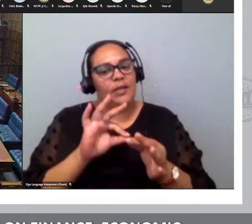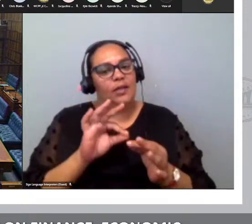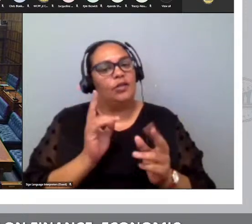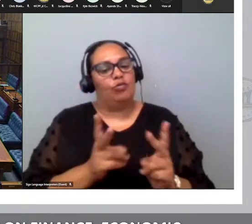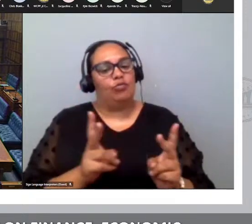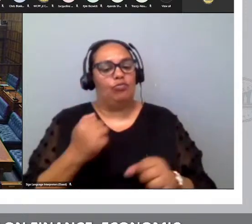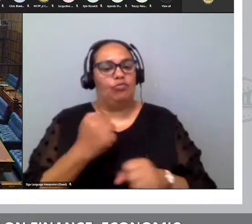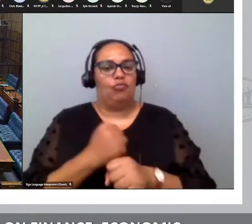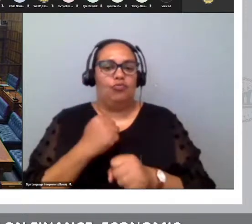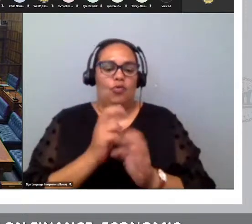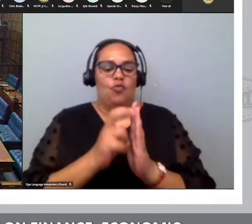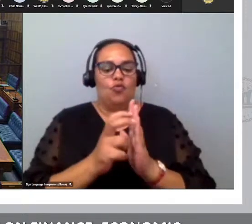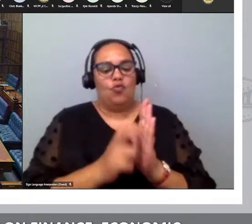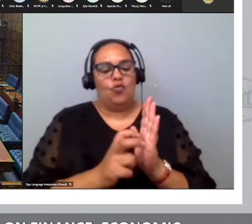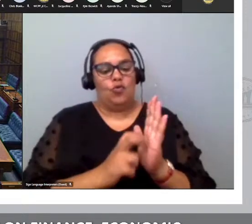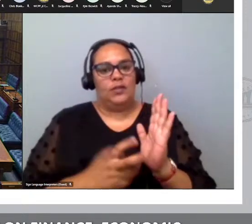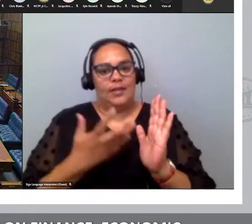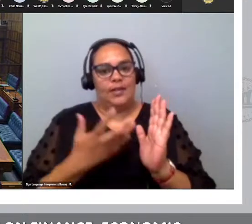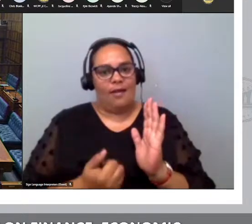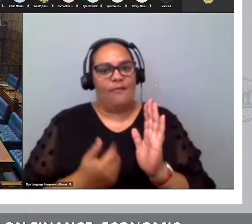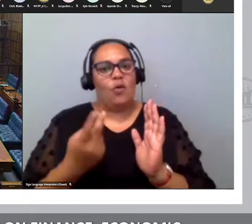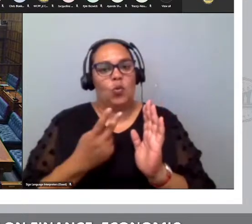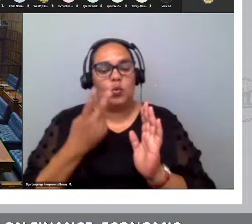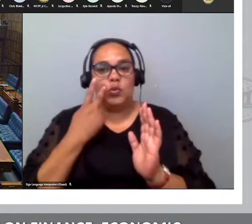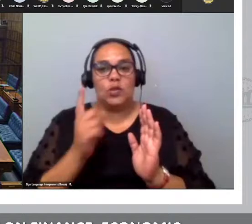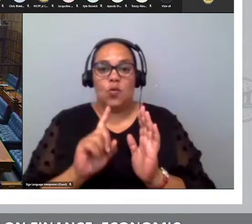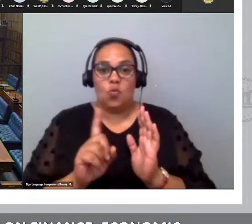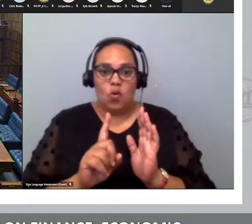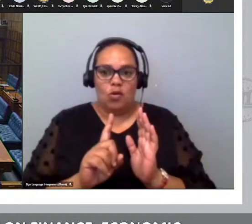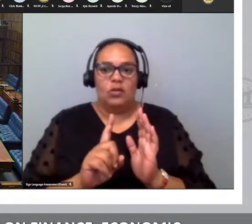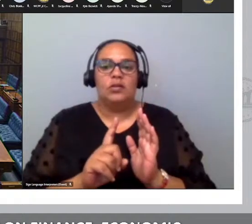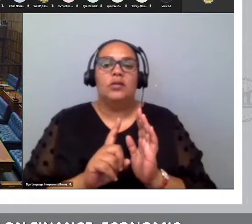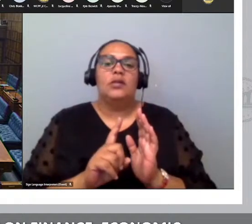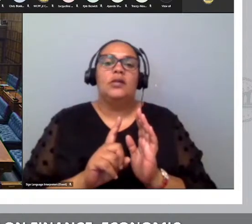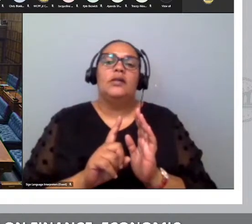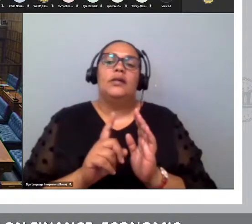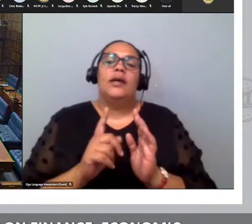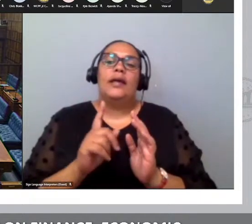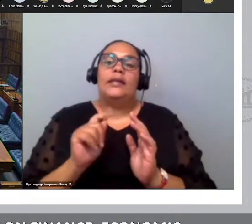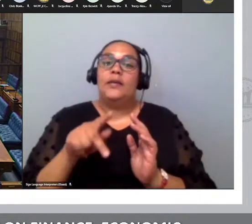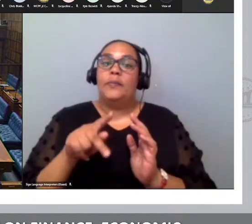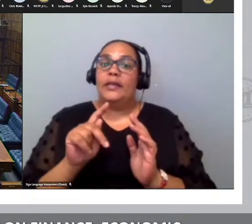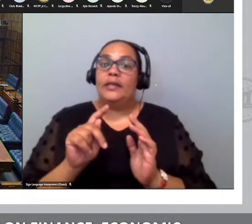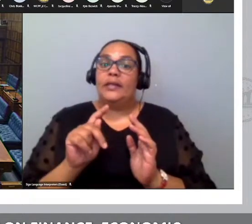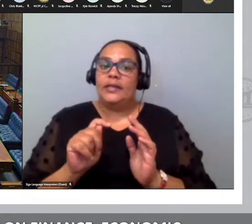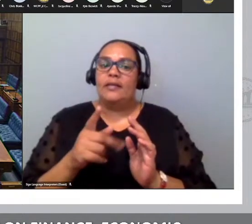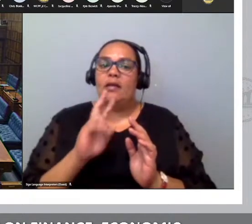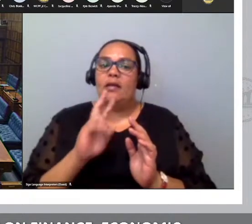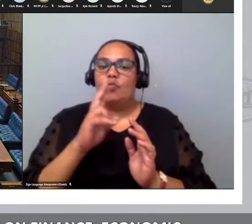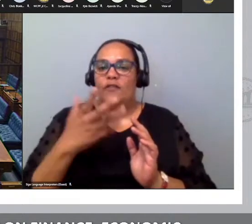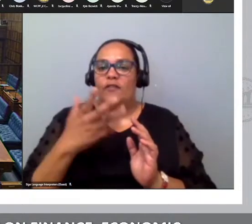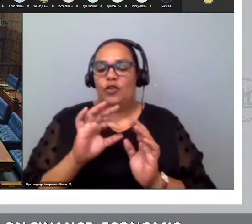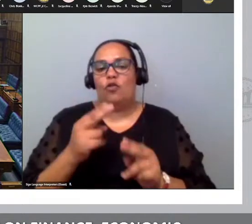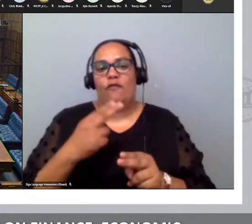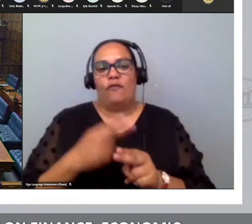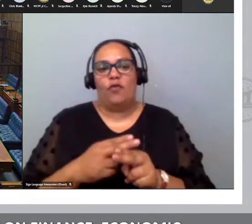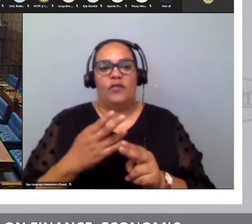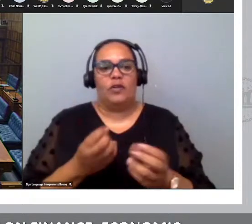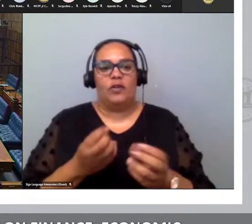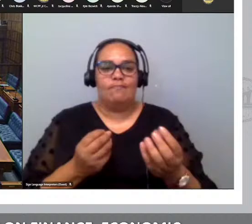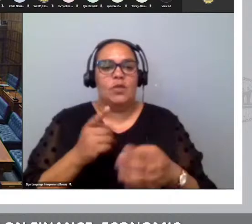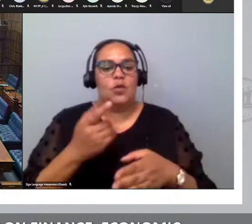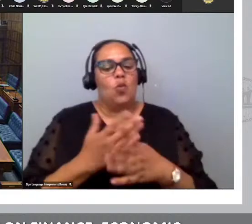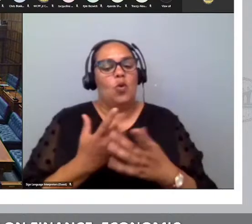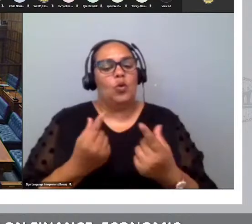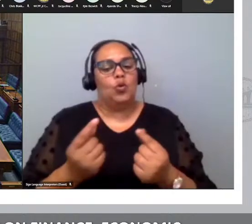Norms um we have also seen and uh TPT has previously reported in these forums the work that they're